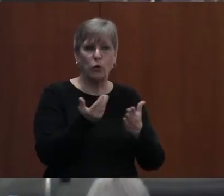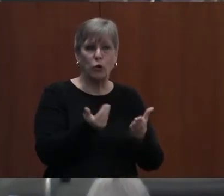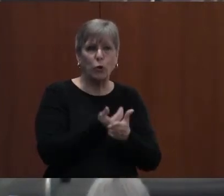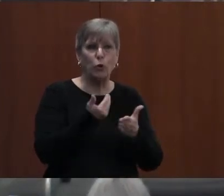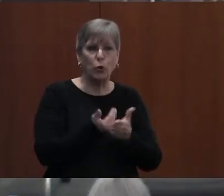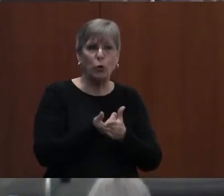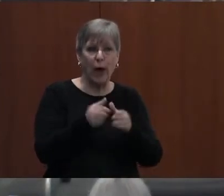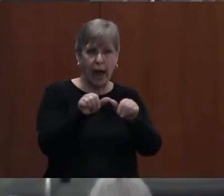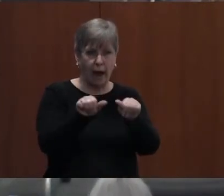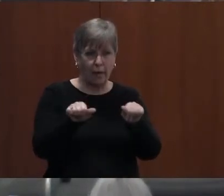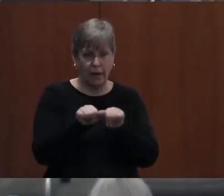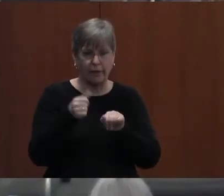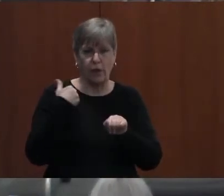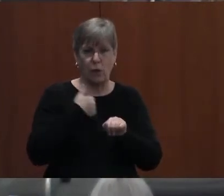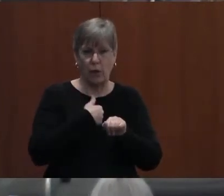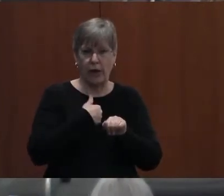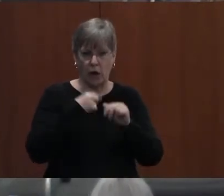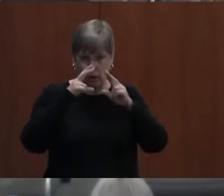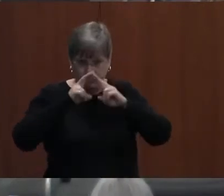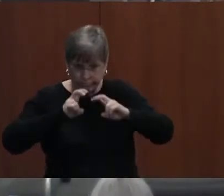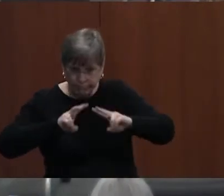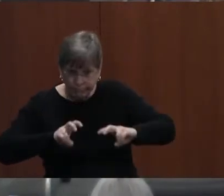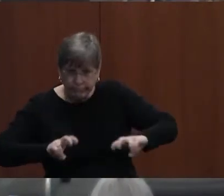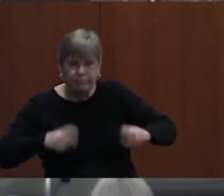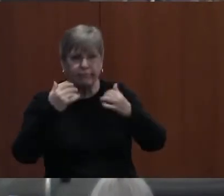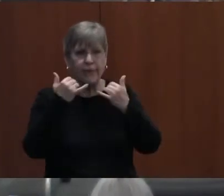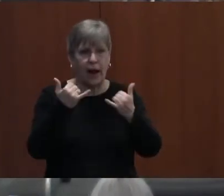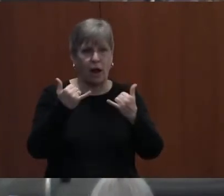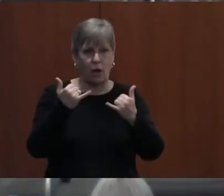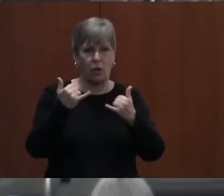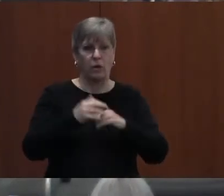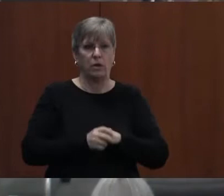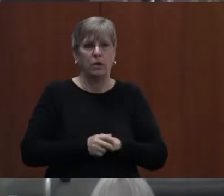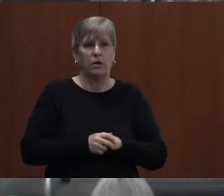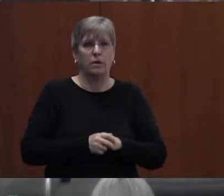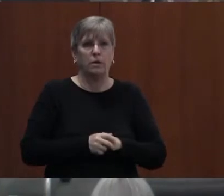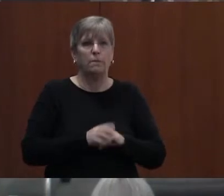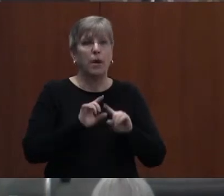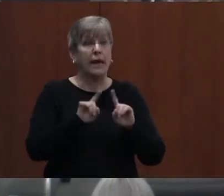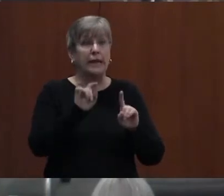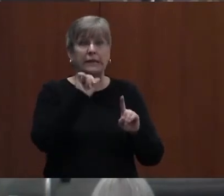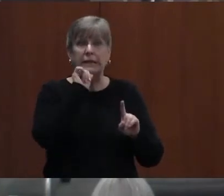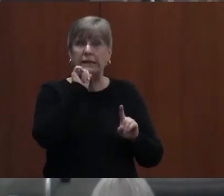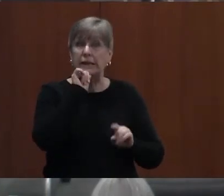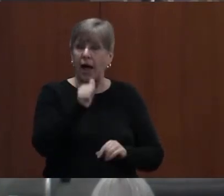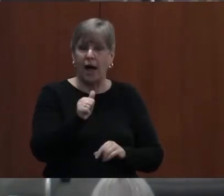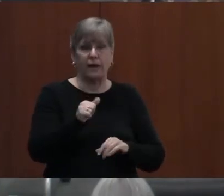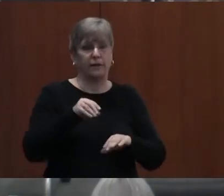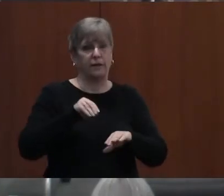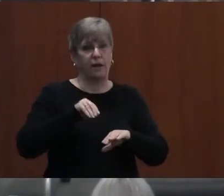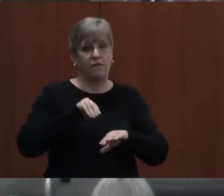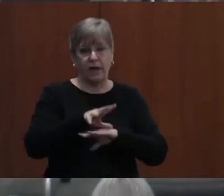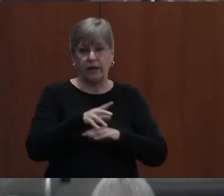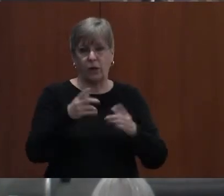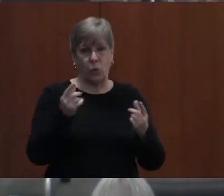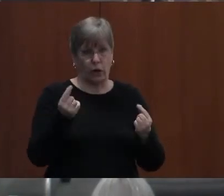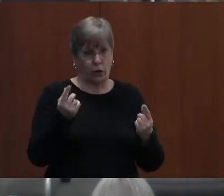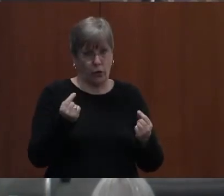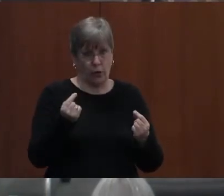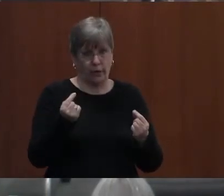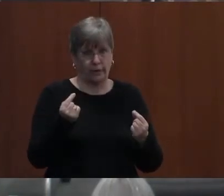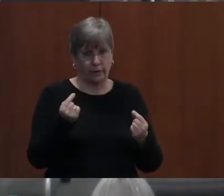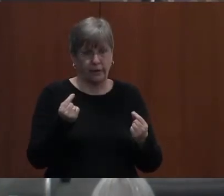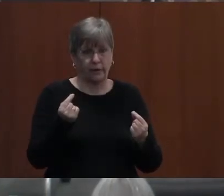that we're deep into now, and but it's not going to affect what you're doing